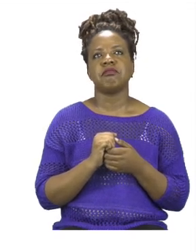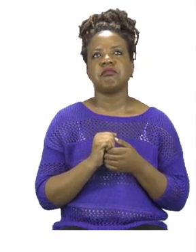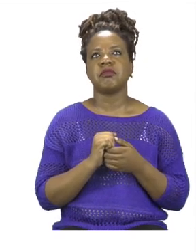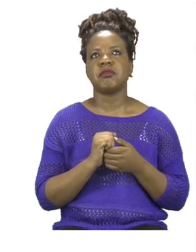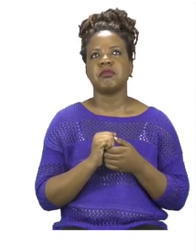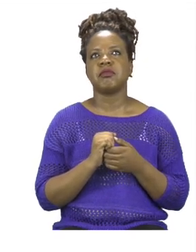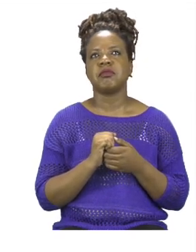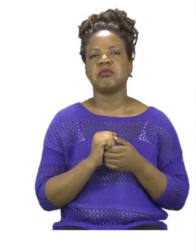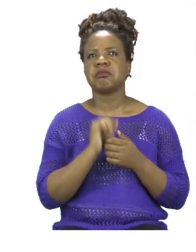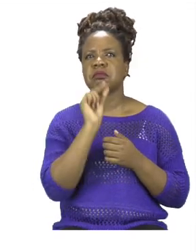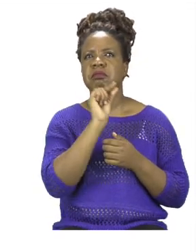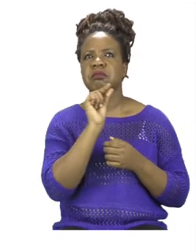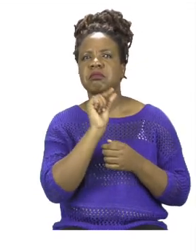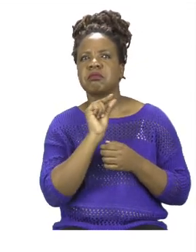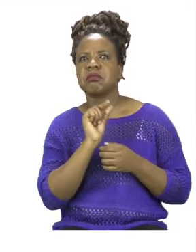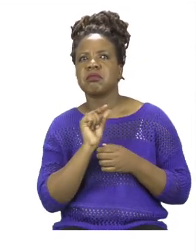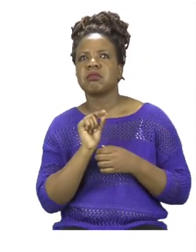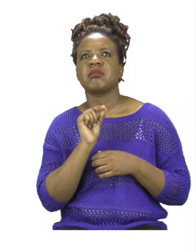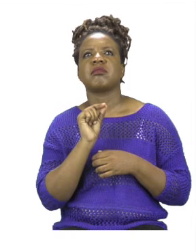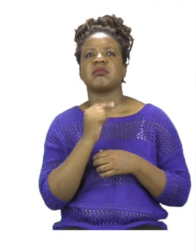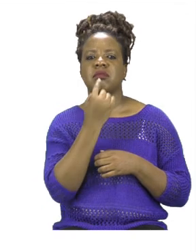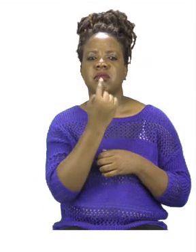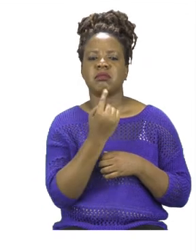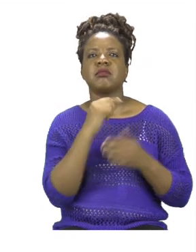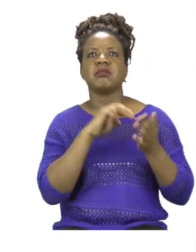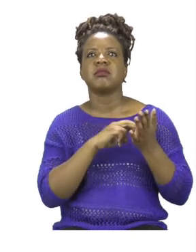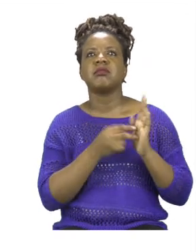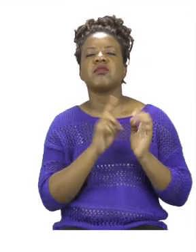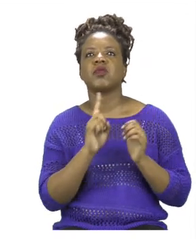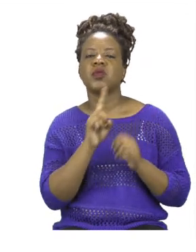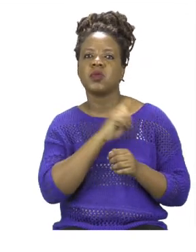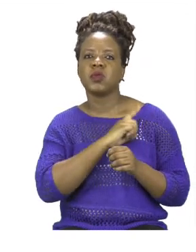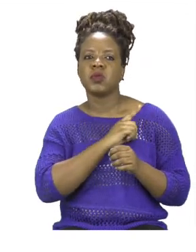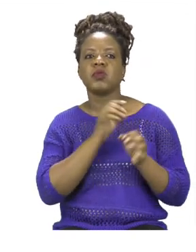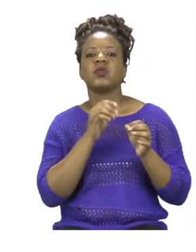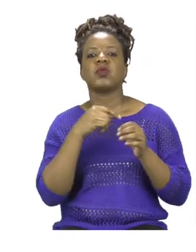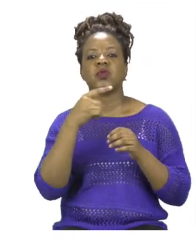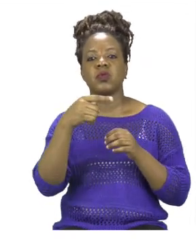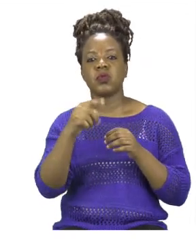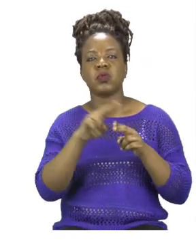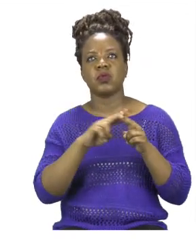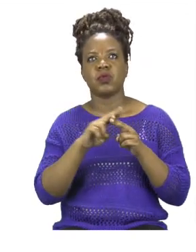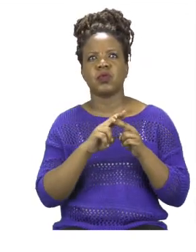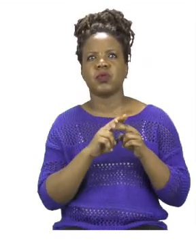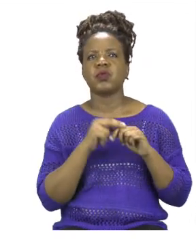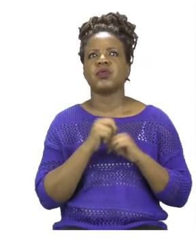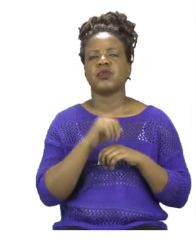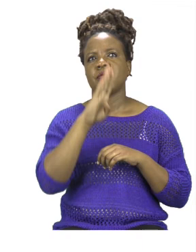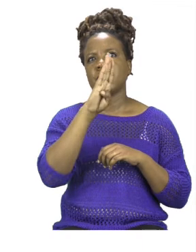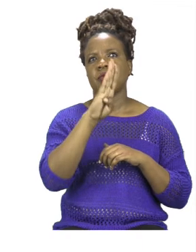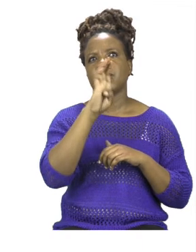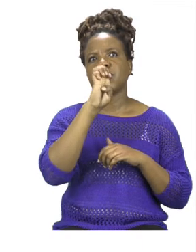means because we want to try and use them as the week goes on. The word beat can mean